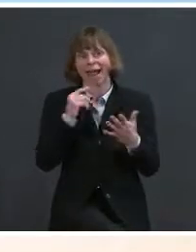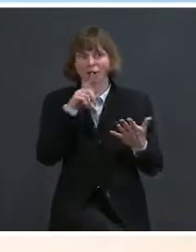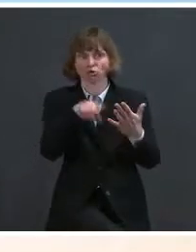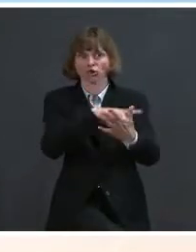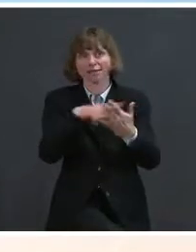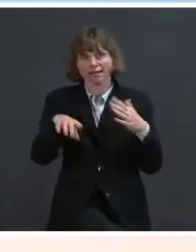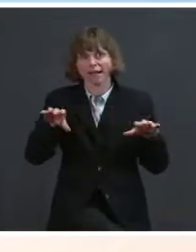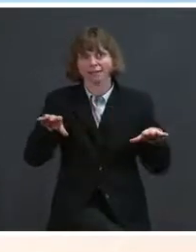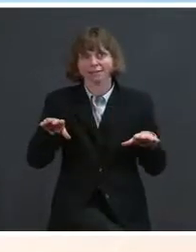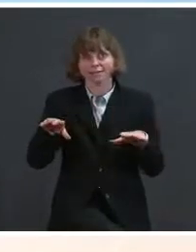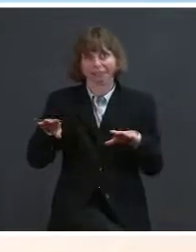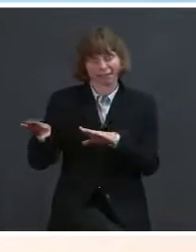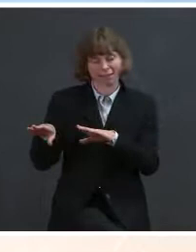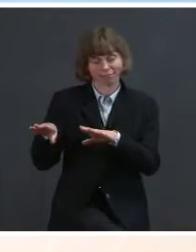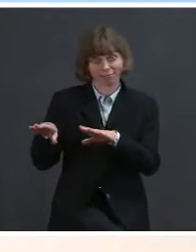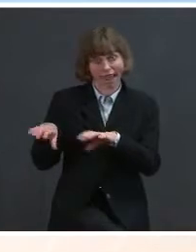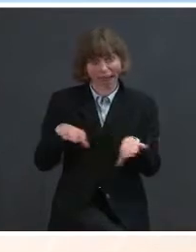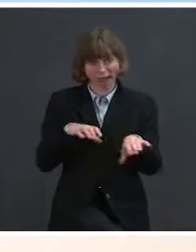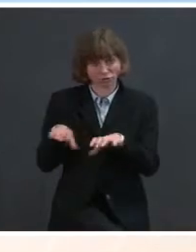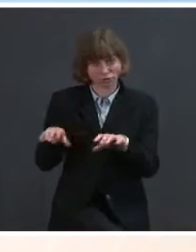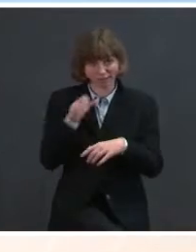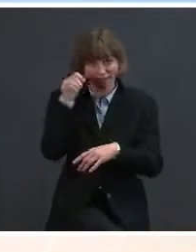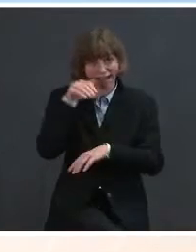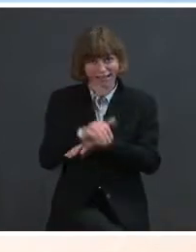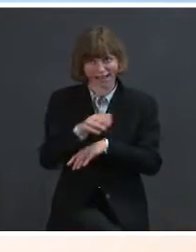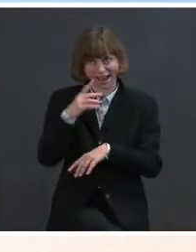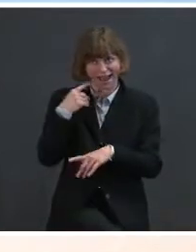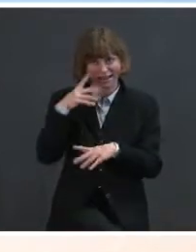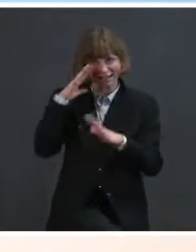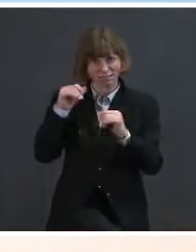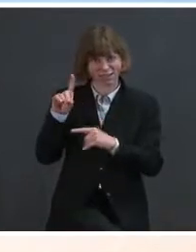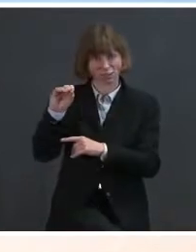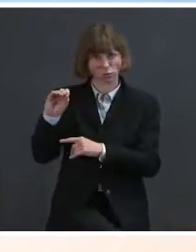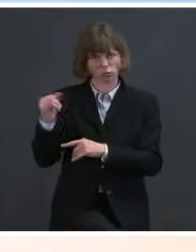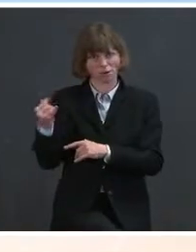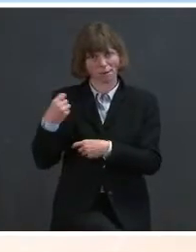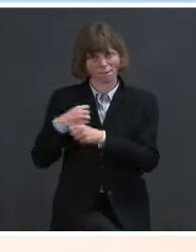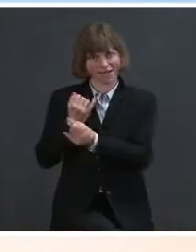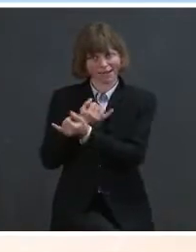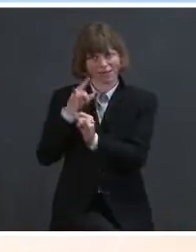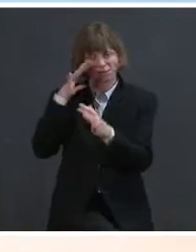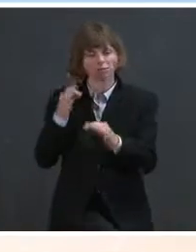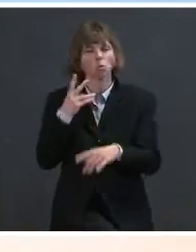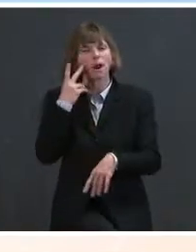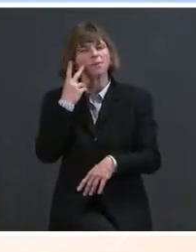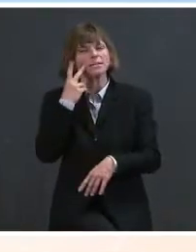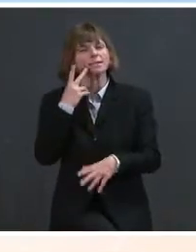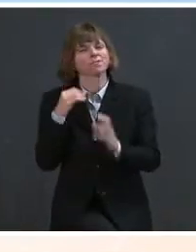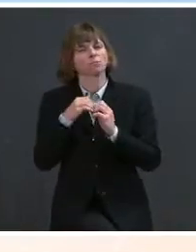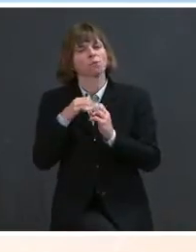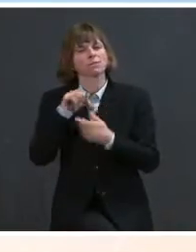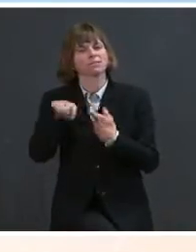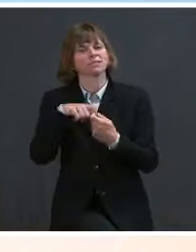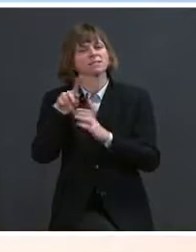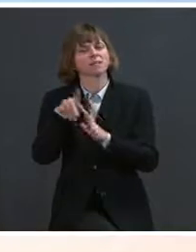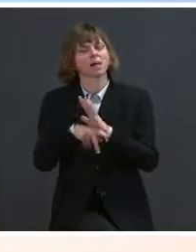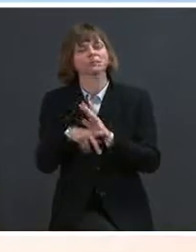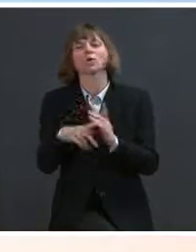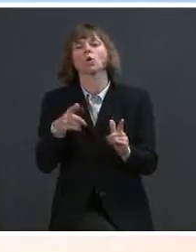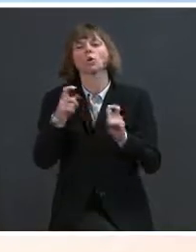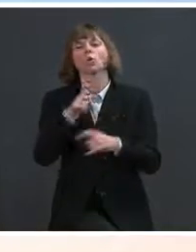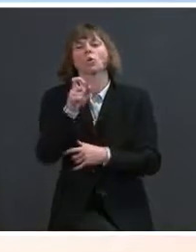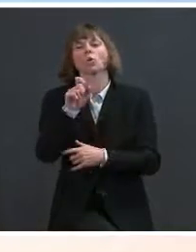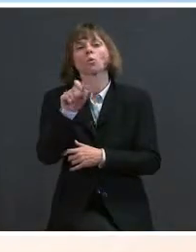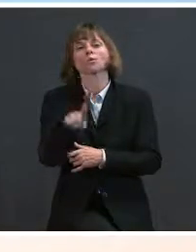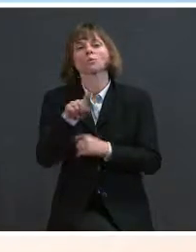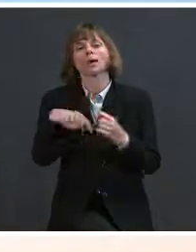expect, as I said, the Department of Justice to make independent decisions, but I can see if there's any more specific policy actions we can take. Quick question about next week. This is the